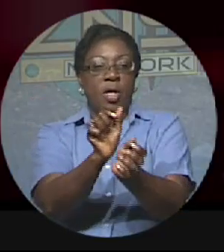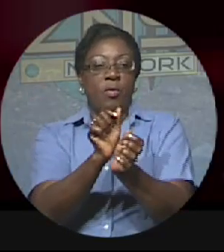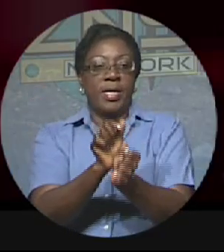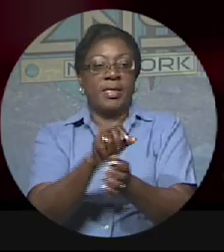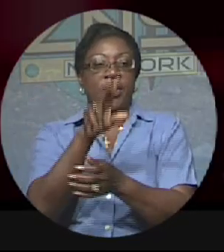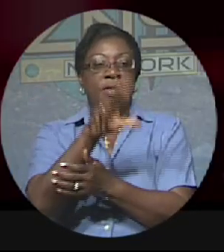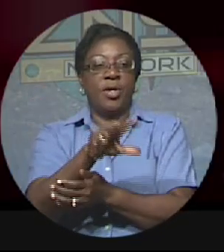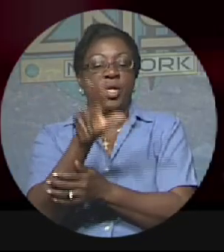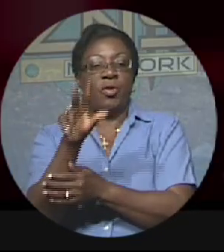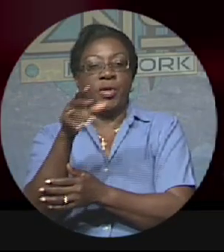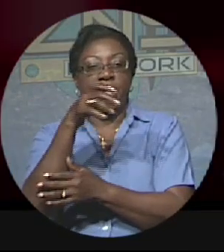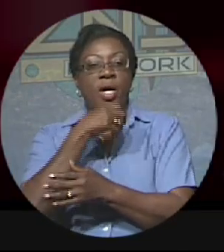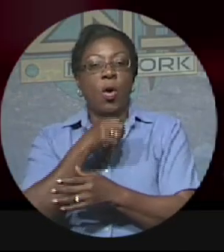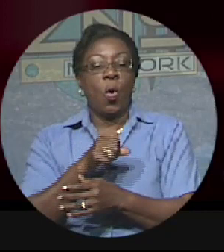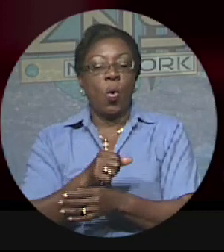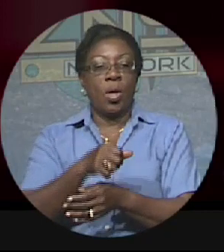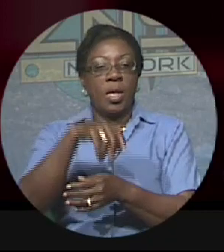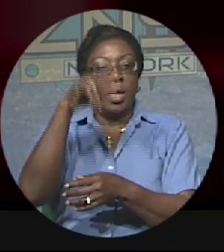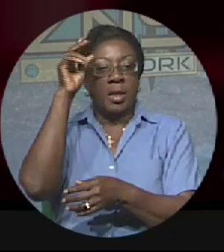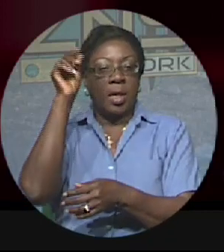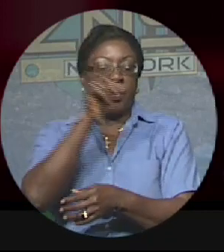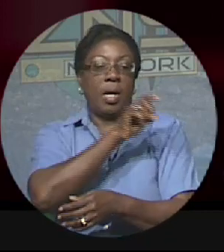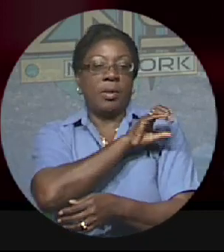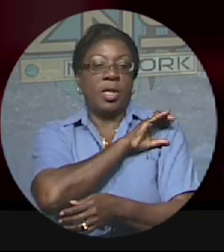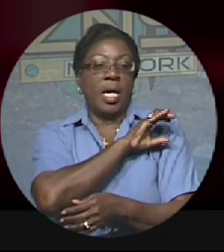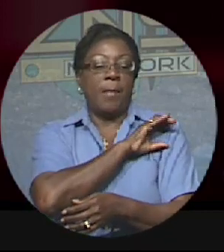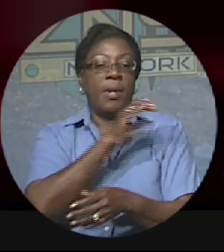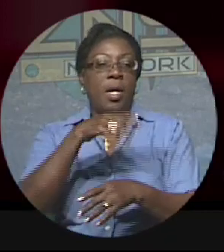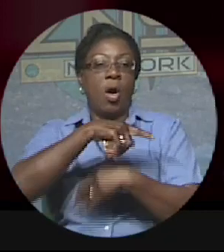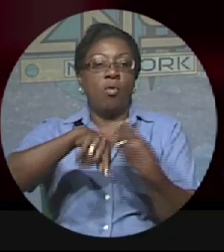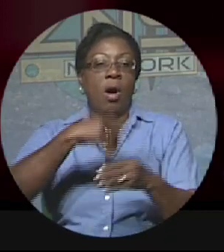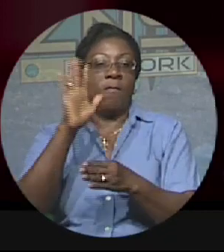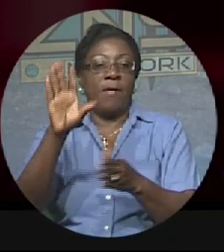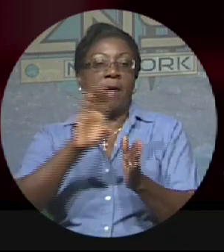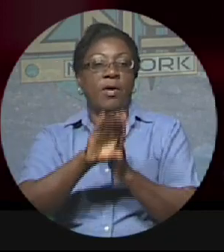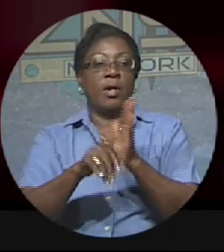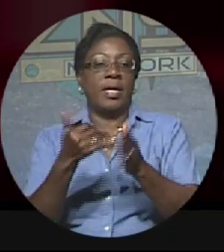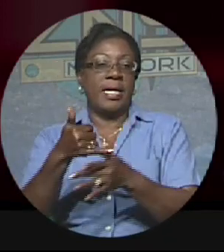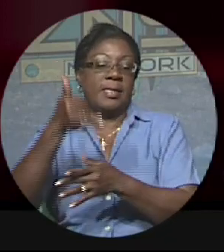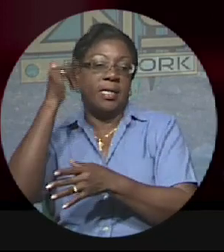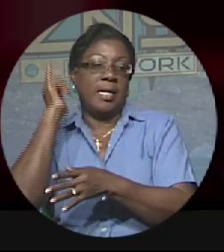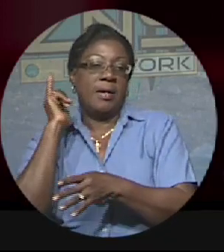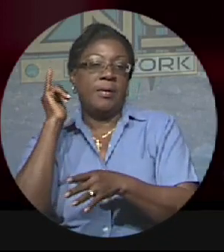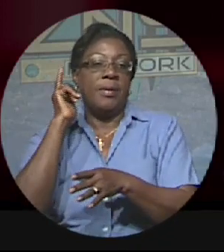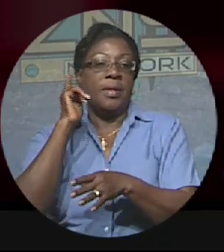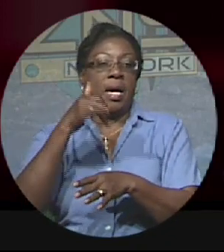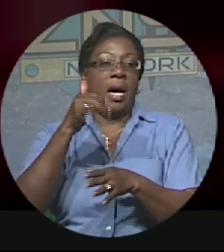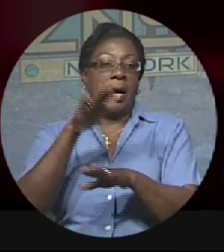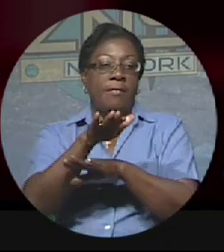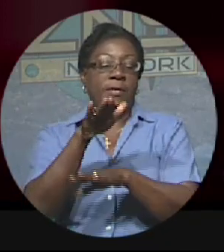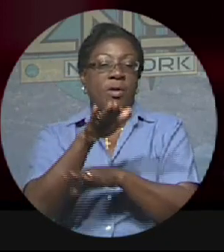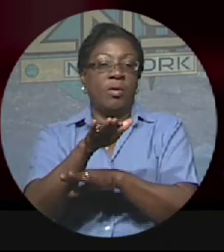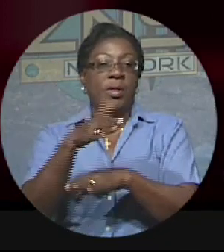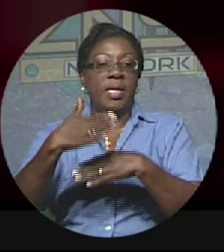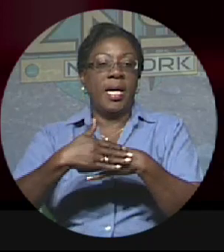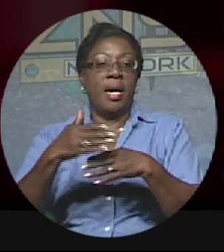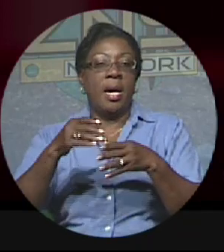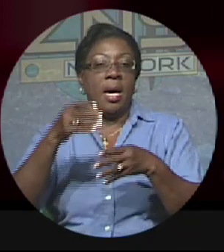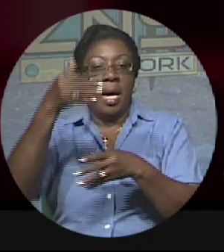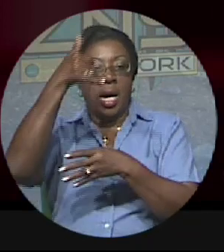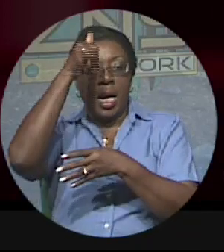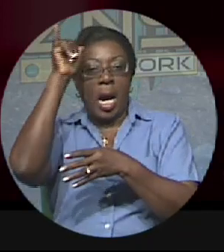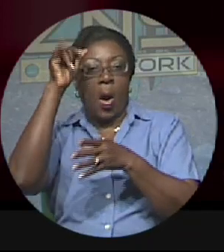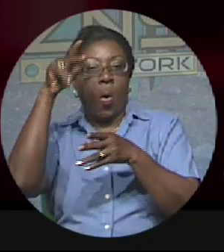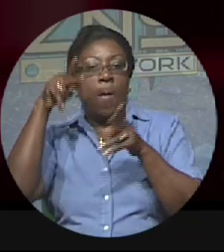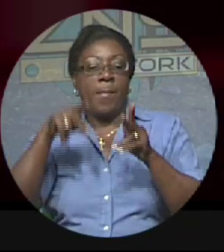Conrad Archibald Campbell of Boatswain Hill around 5 o'clock yesterday afternoon on Spygold Road. That's off Cowpen Road. Police issued